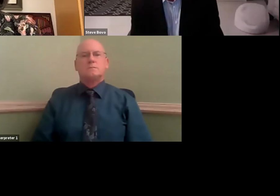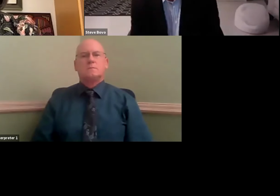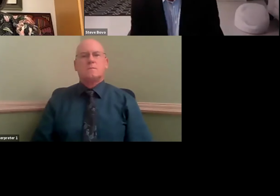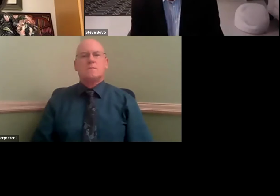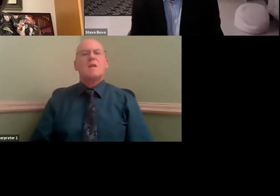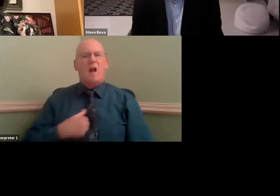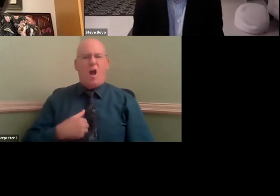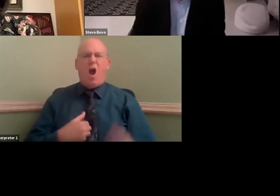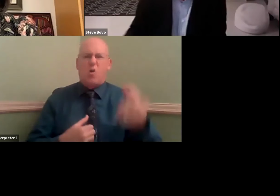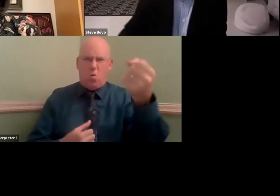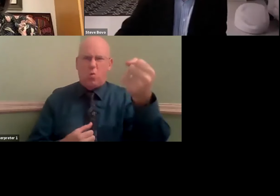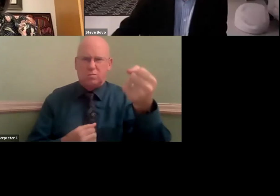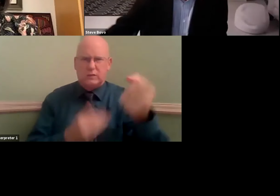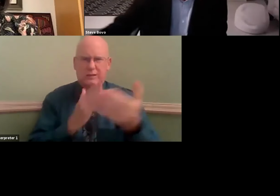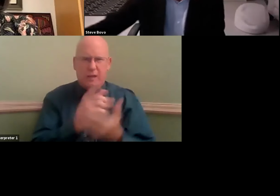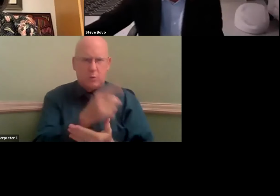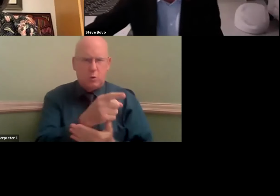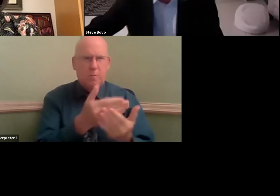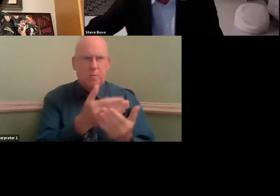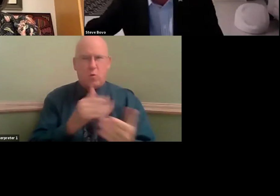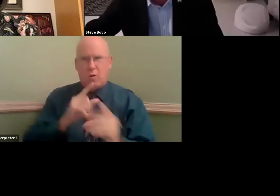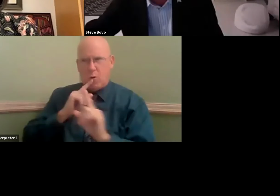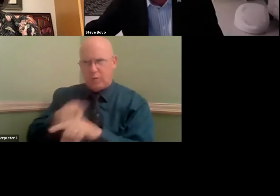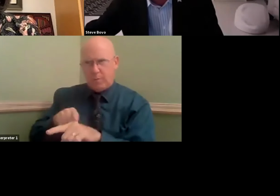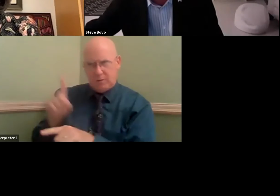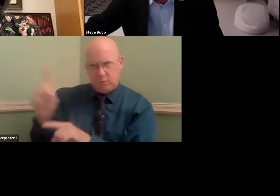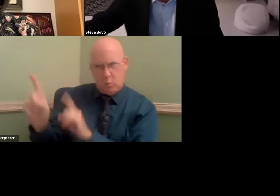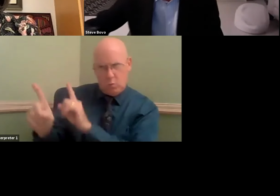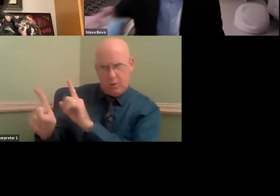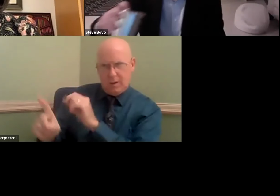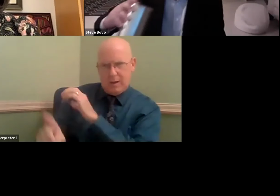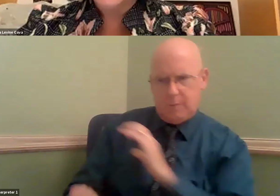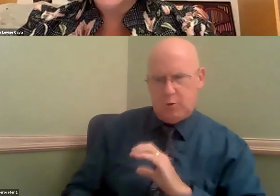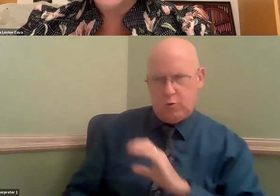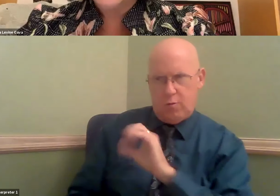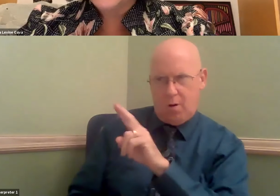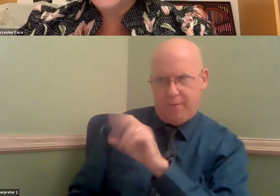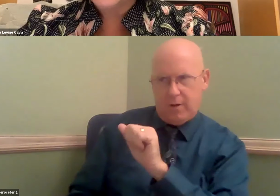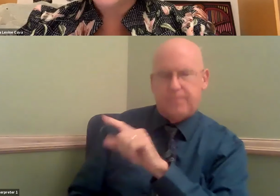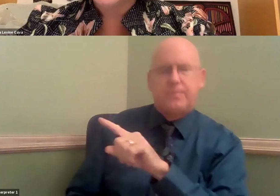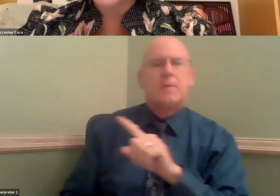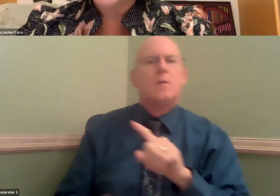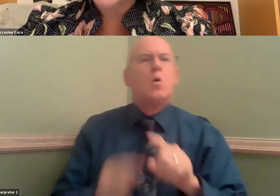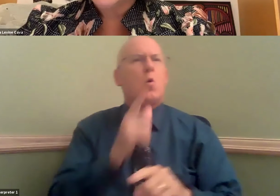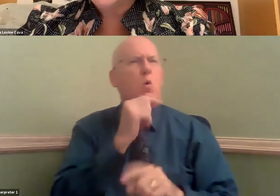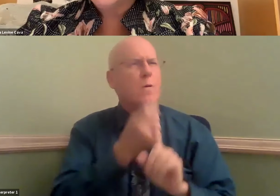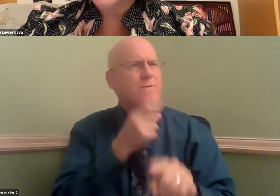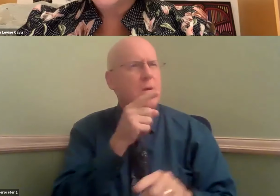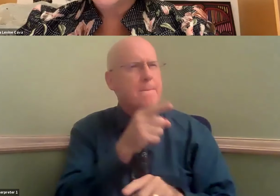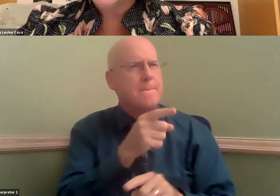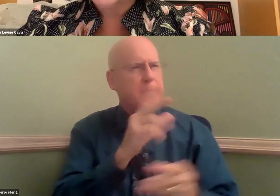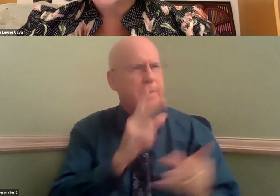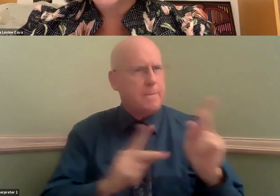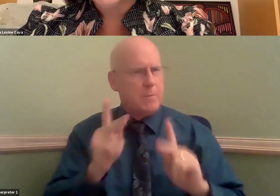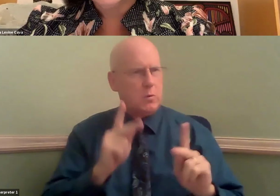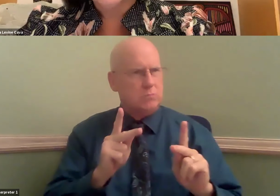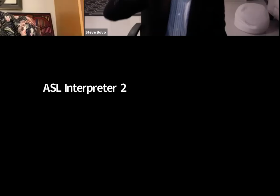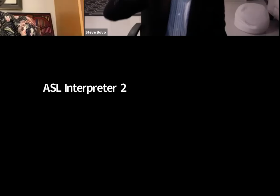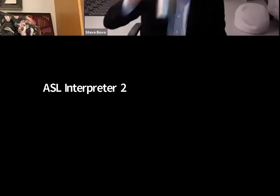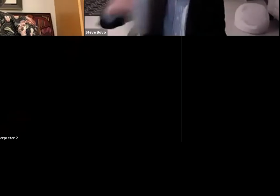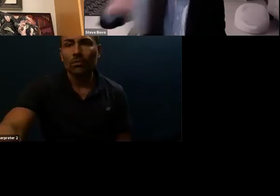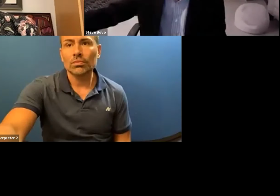1 second before I give you a chance to respond, Commissioner Cava. Who from the folks who are the organizers